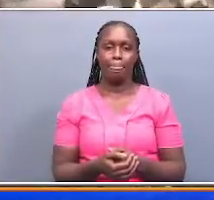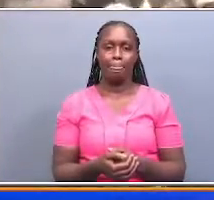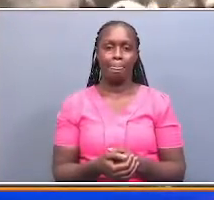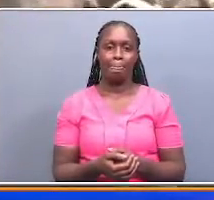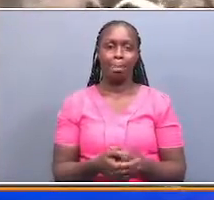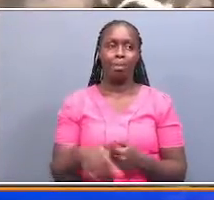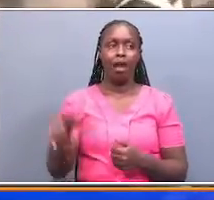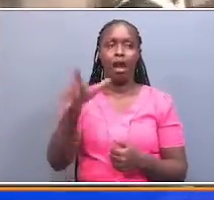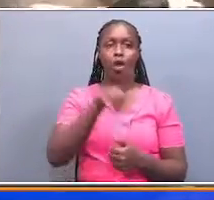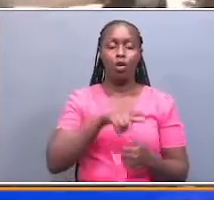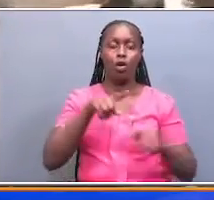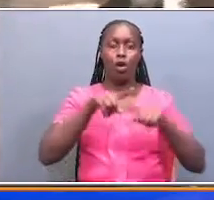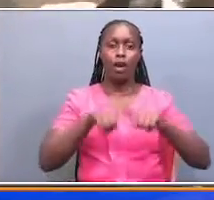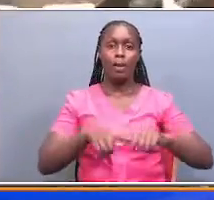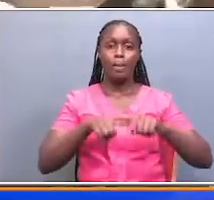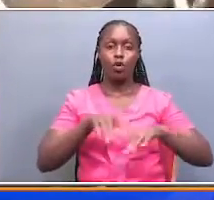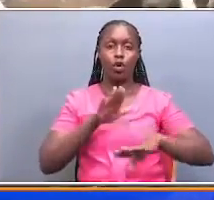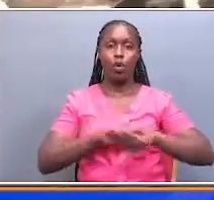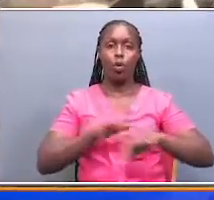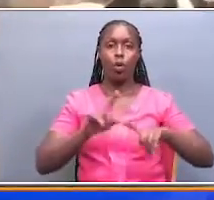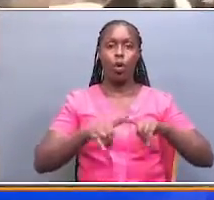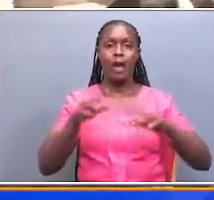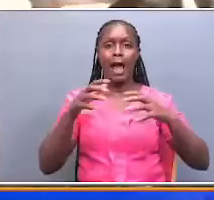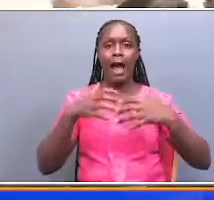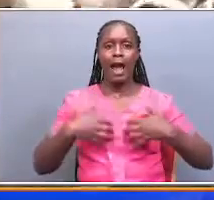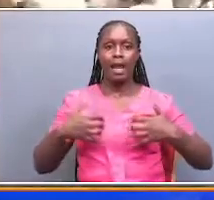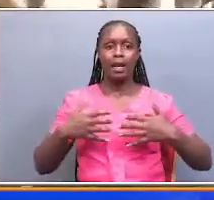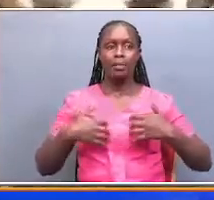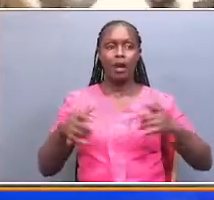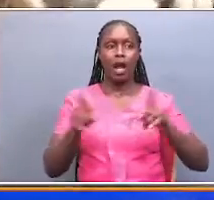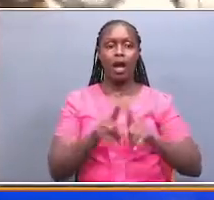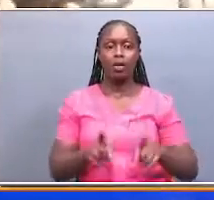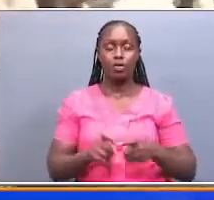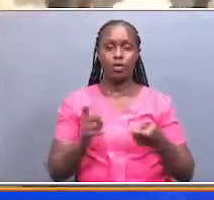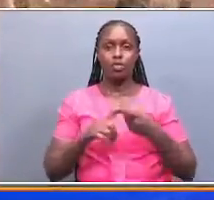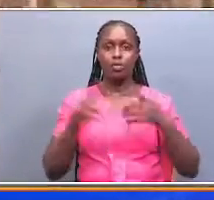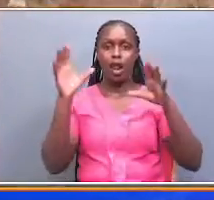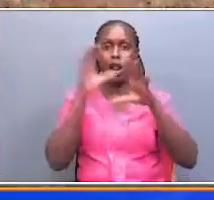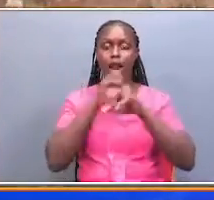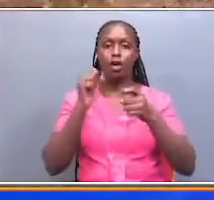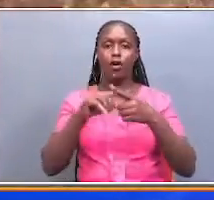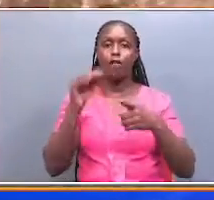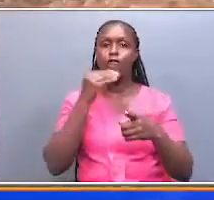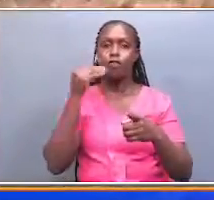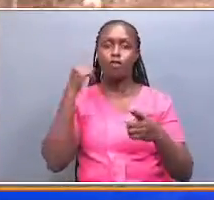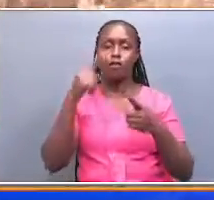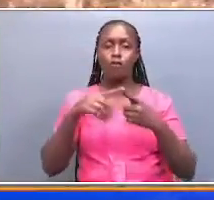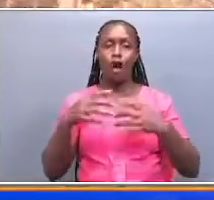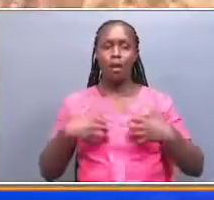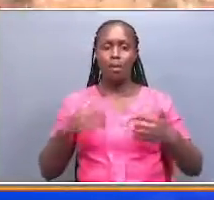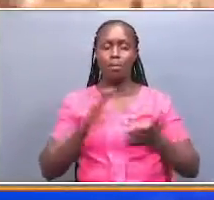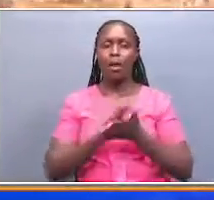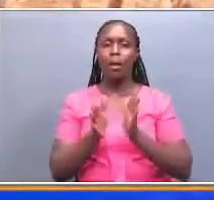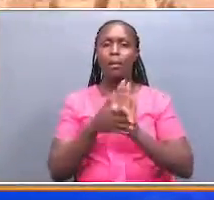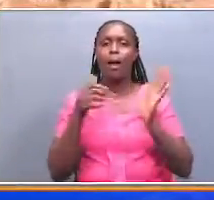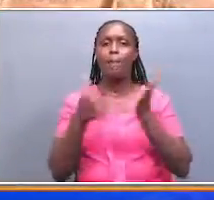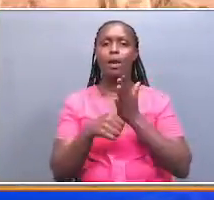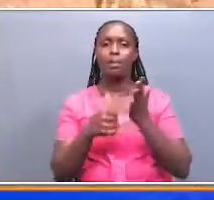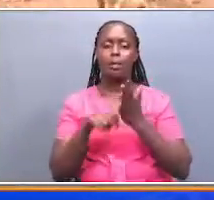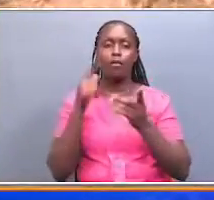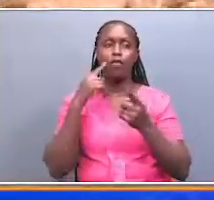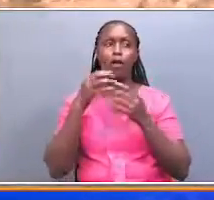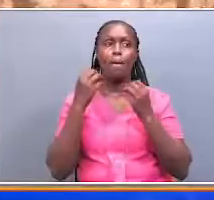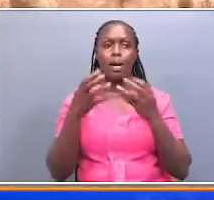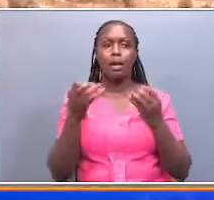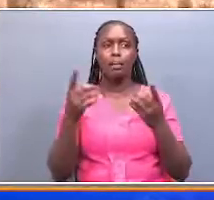Locals here depend heavily on livestock for survival, and therefore, lack of pasture for livestock have been a major blow to the lives of many, with